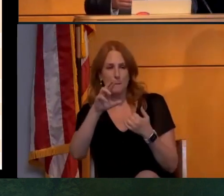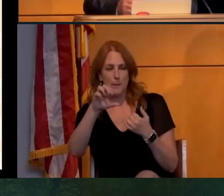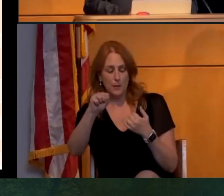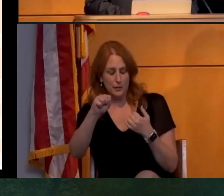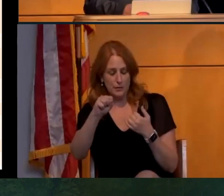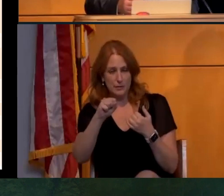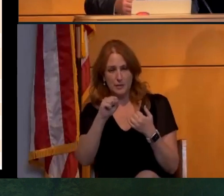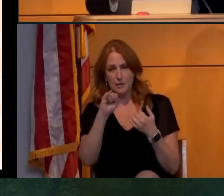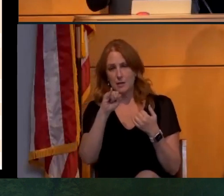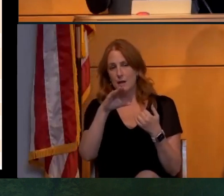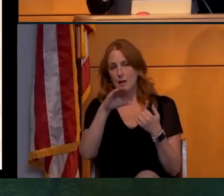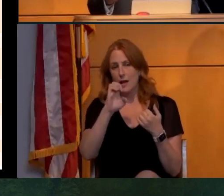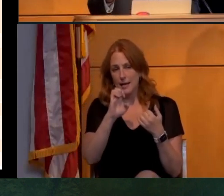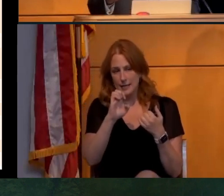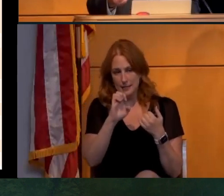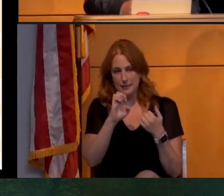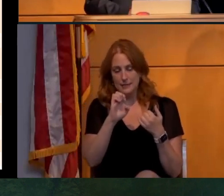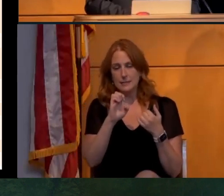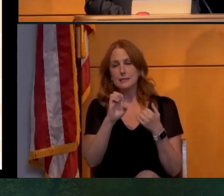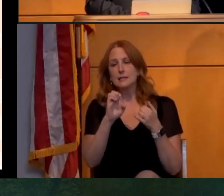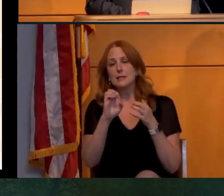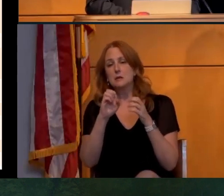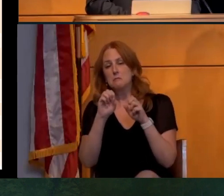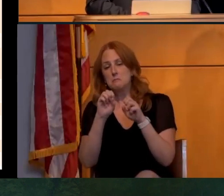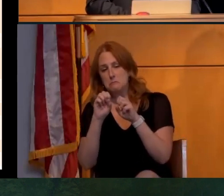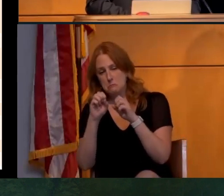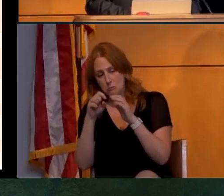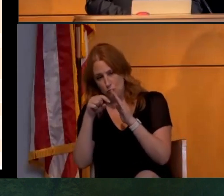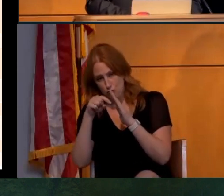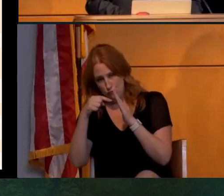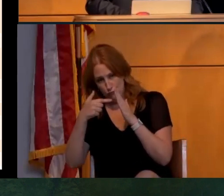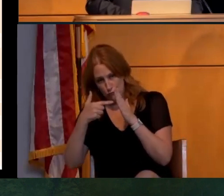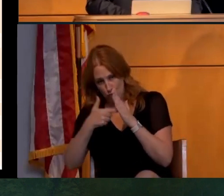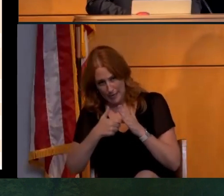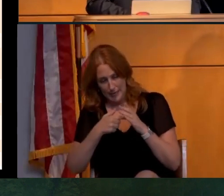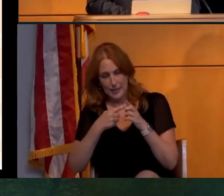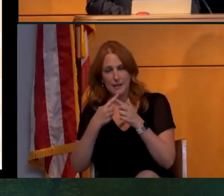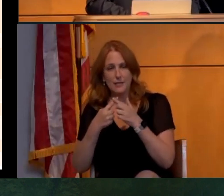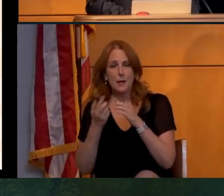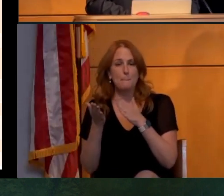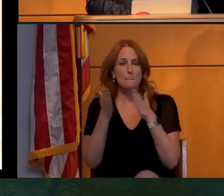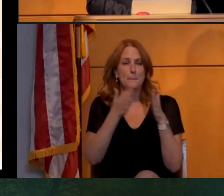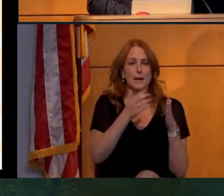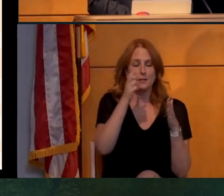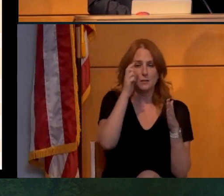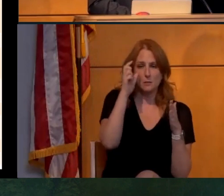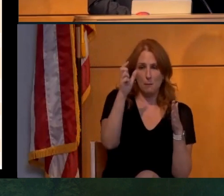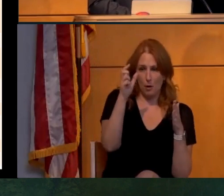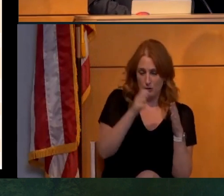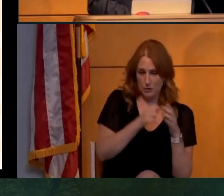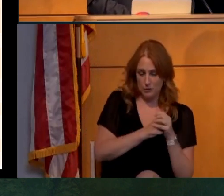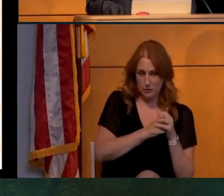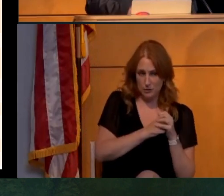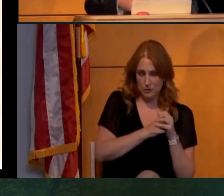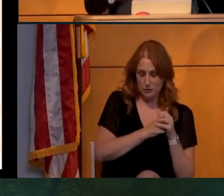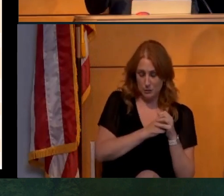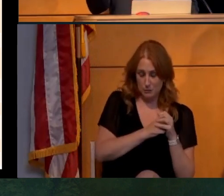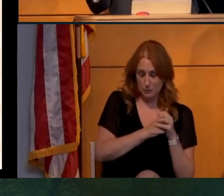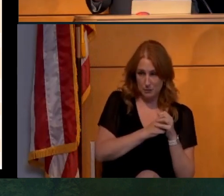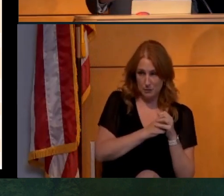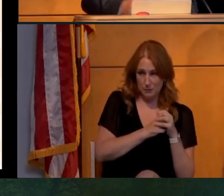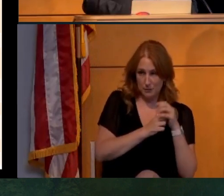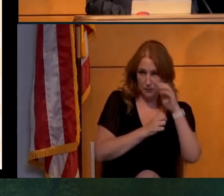Icebreaker, Lita, then back to the moon with the Resource Prospector. And some of you may not remember, but RP was canceled for a year and